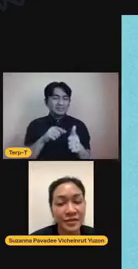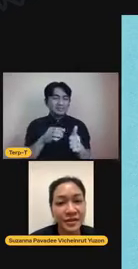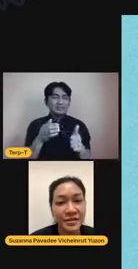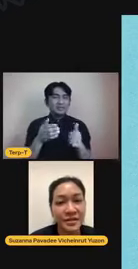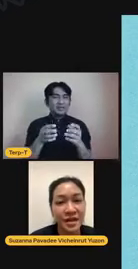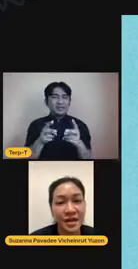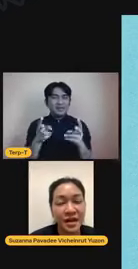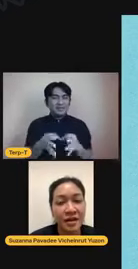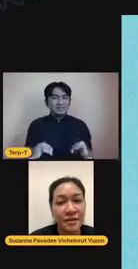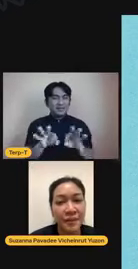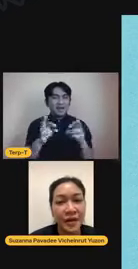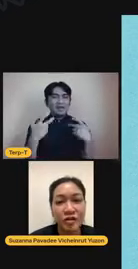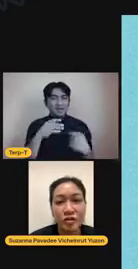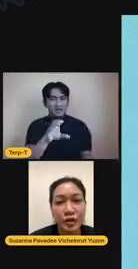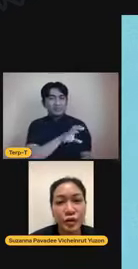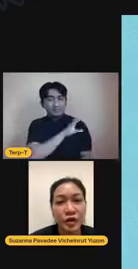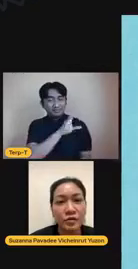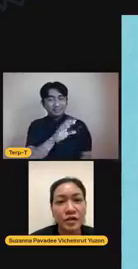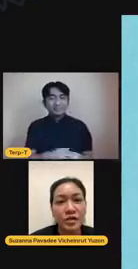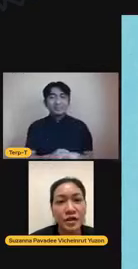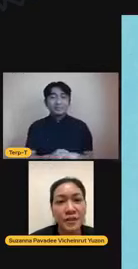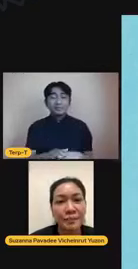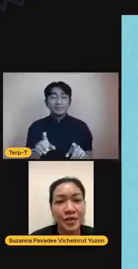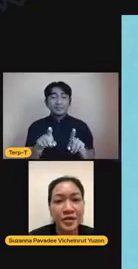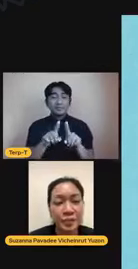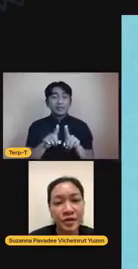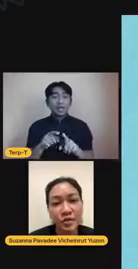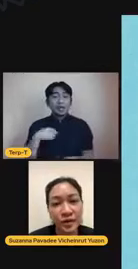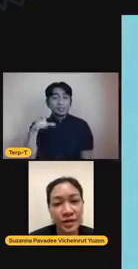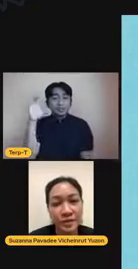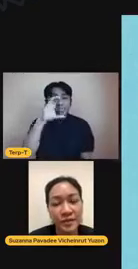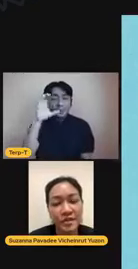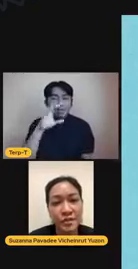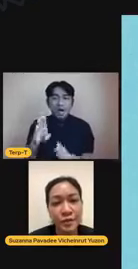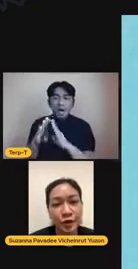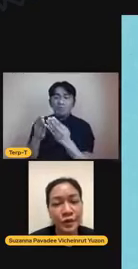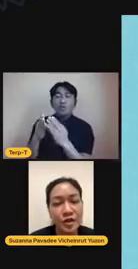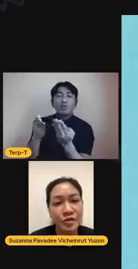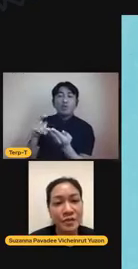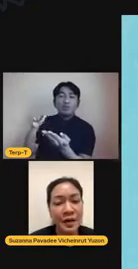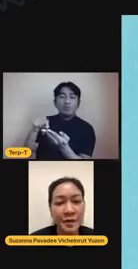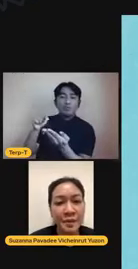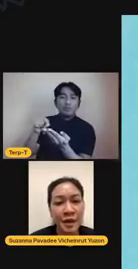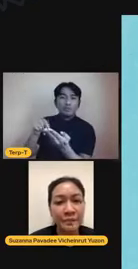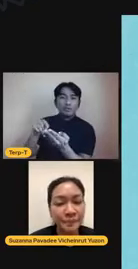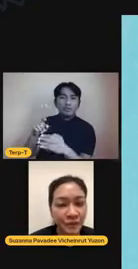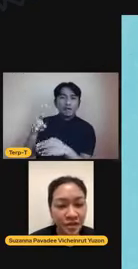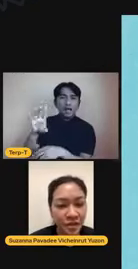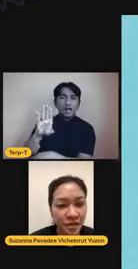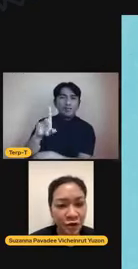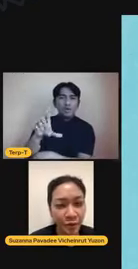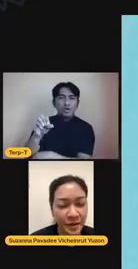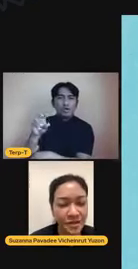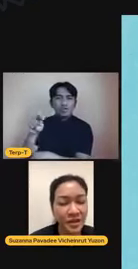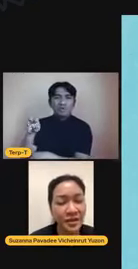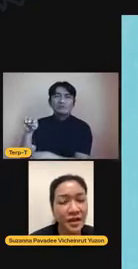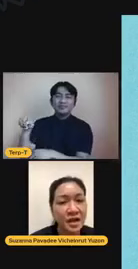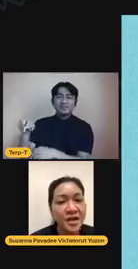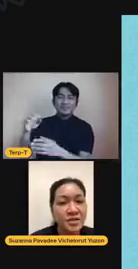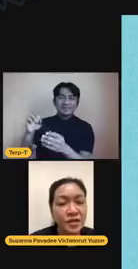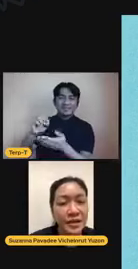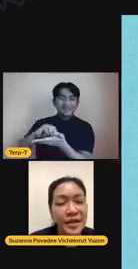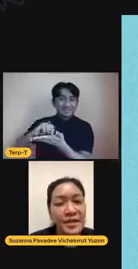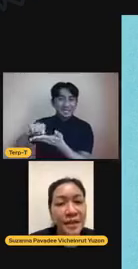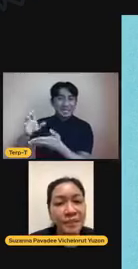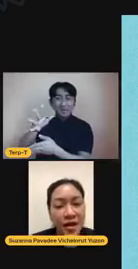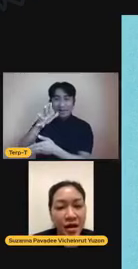with confidence. I also, you know, looked on the books. One of the books is Bloom, that's written by a mom. It's a New York bestseller.